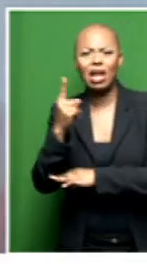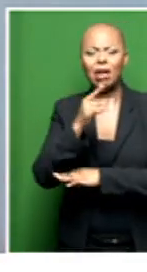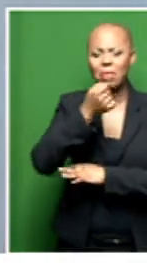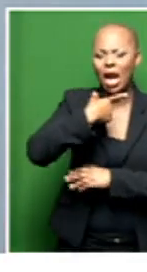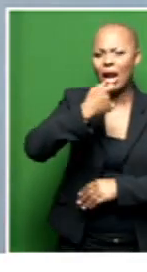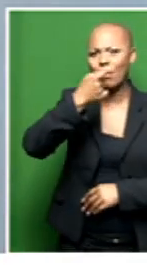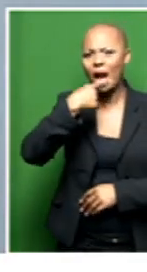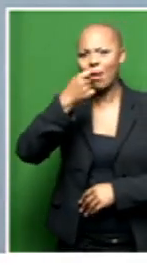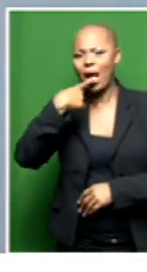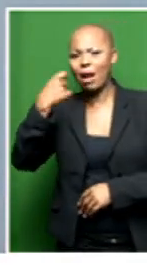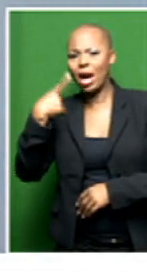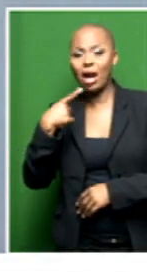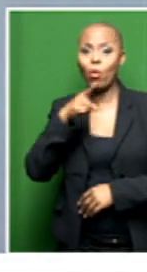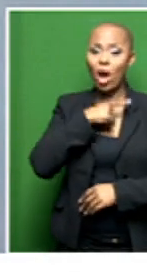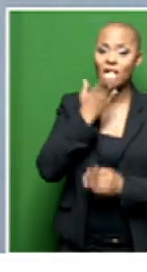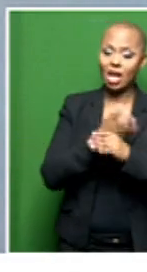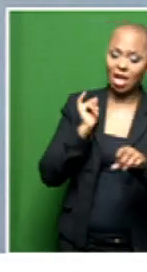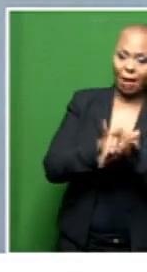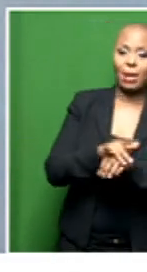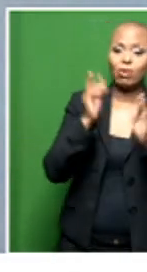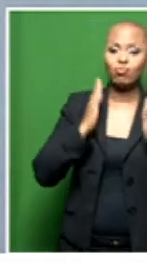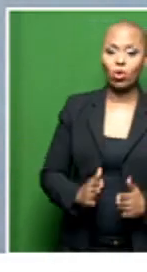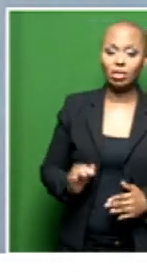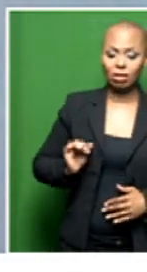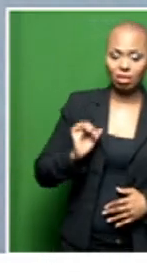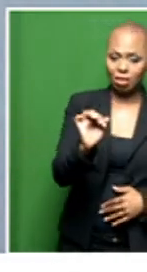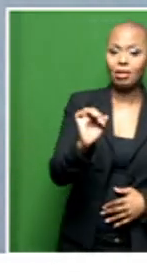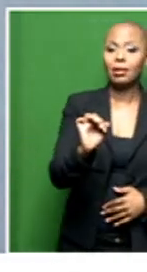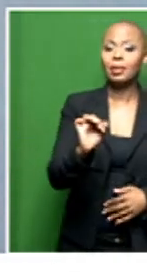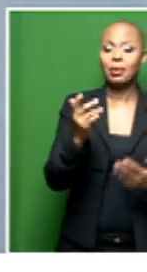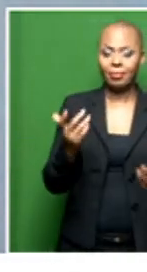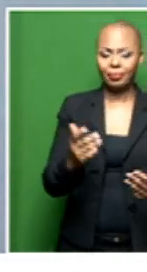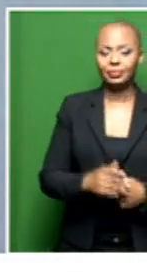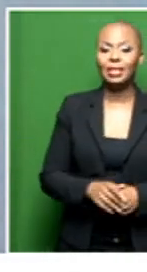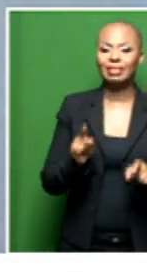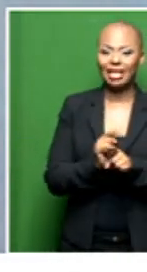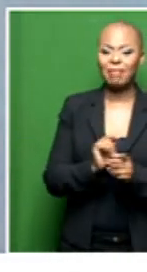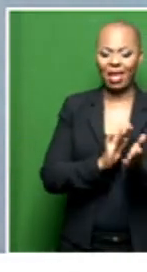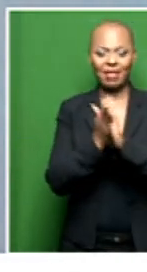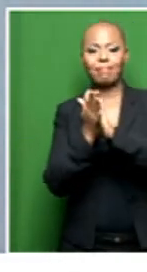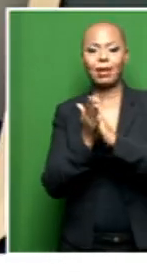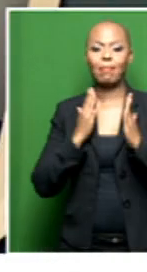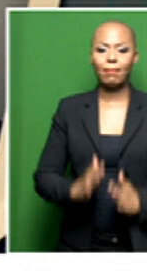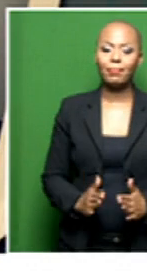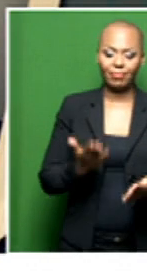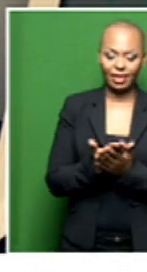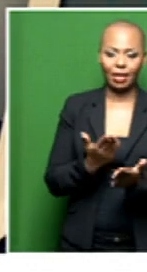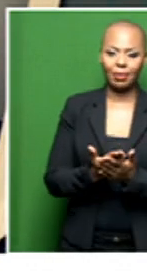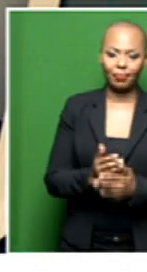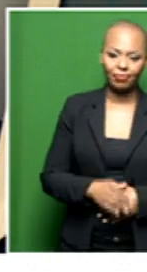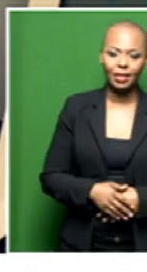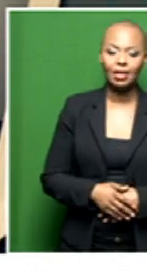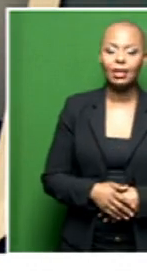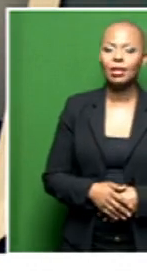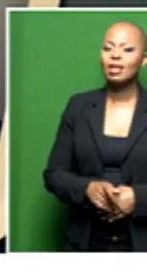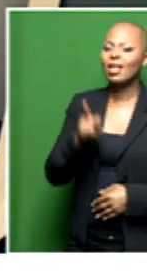body, and how the addiction kind of follows on through from there. Mm-hmm. And how do you deal with that